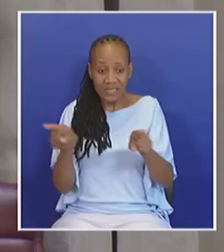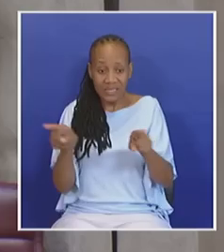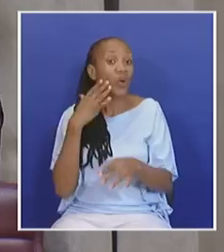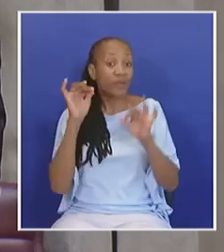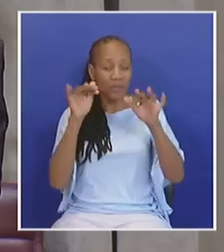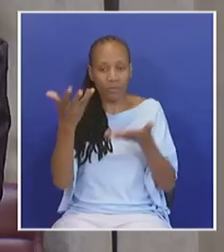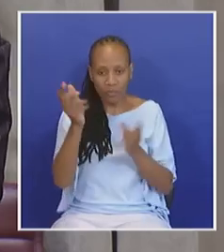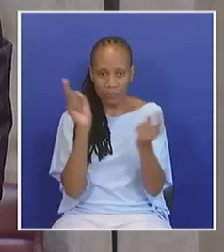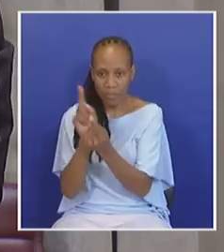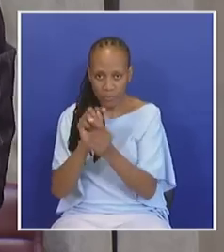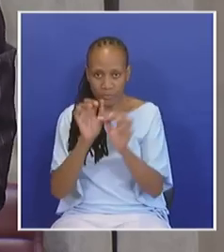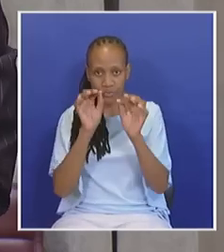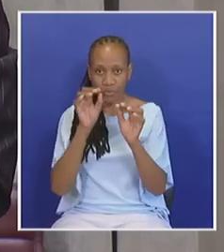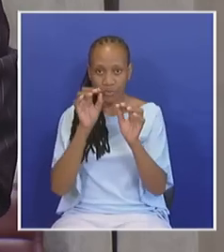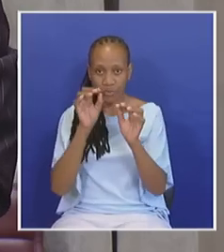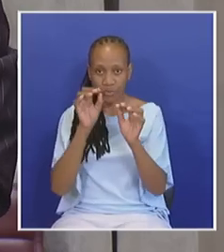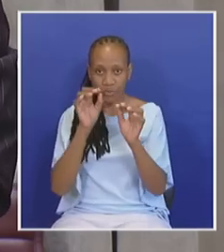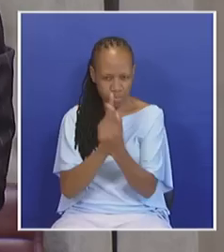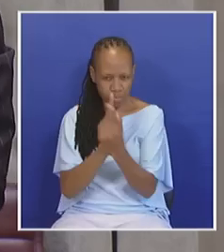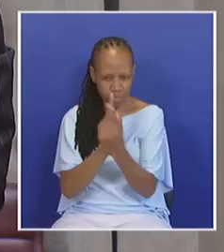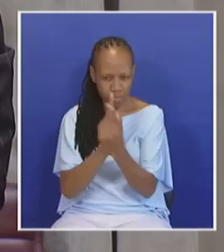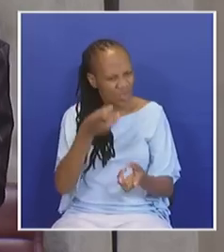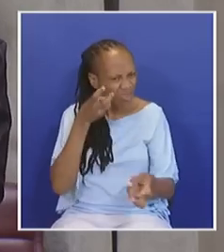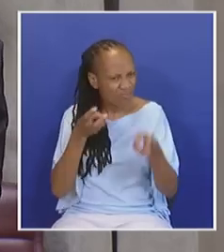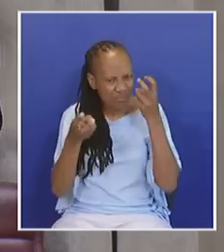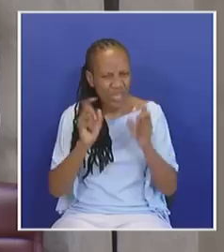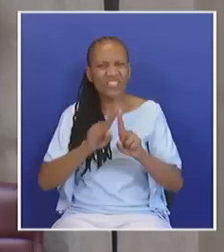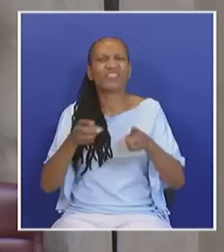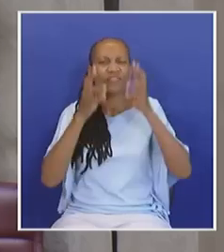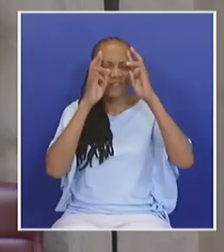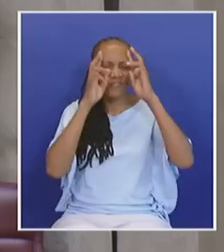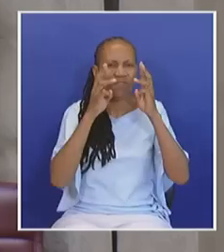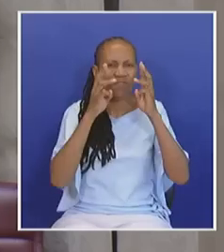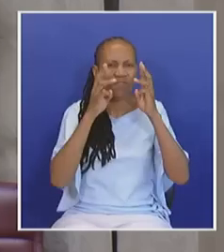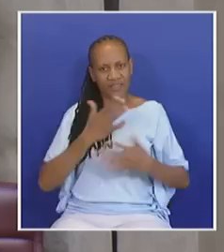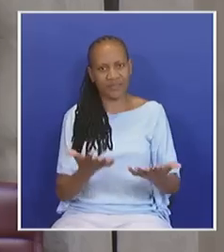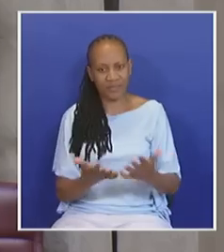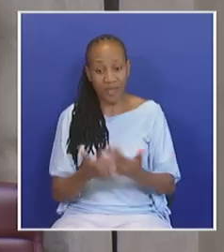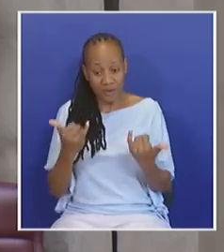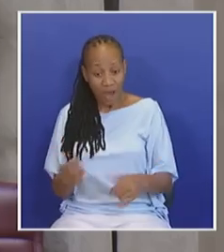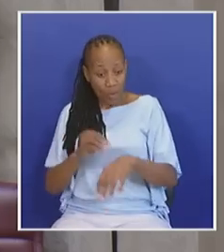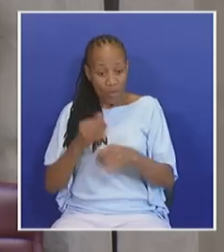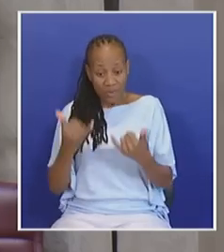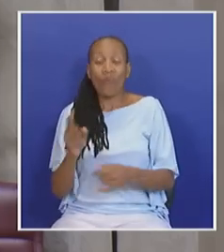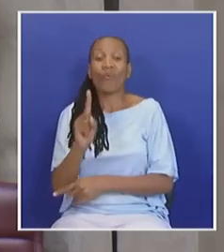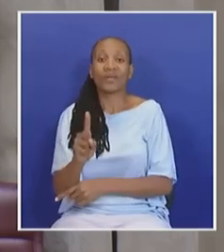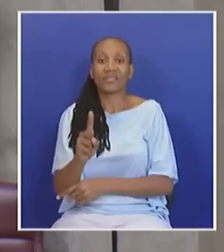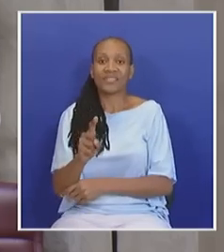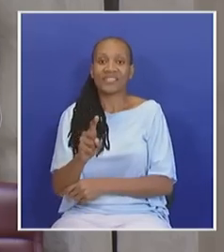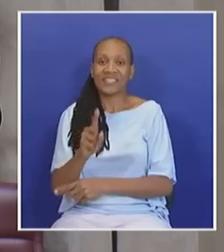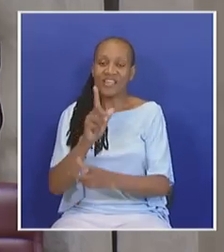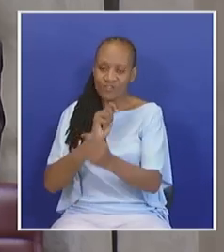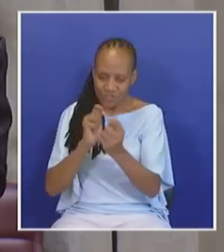we have. Therefore, we are adamant and unapologetic that the most critical task before us is radical economic